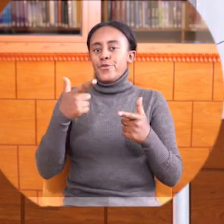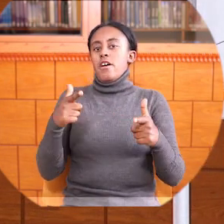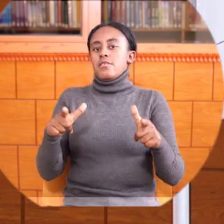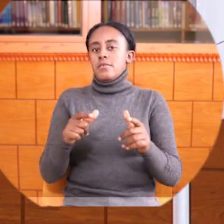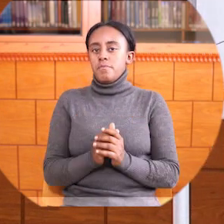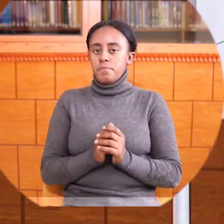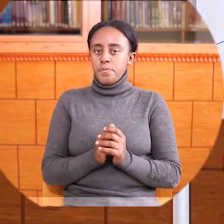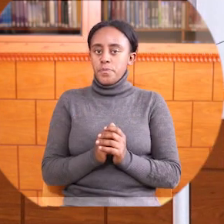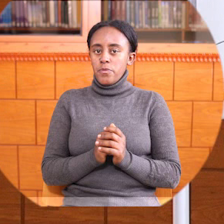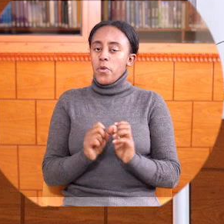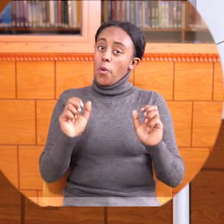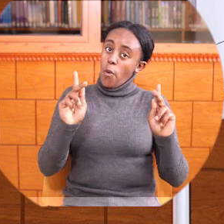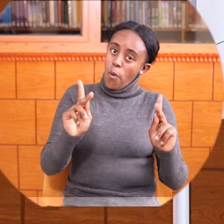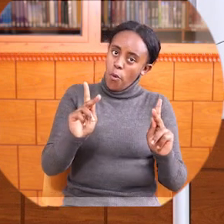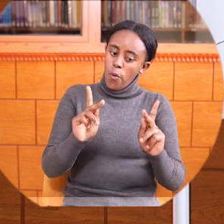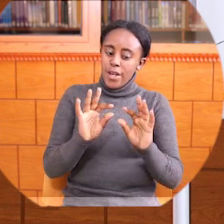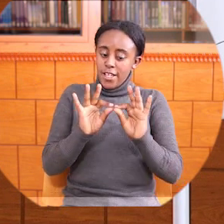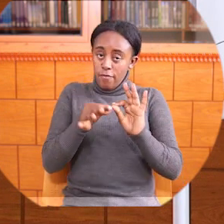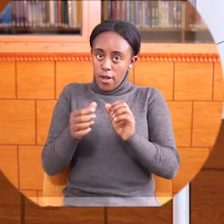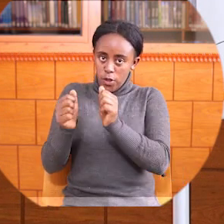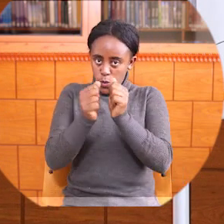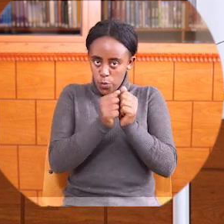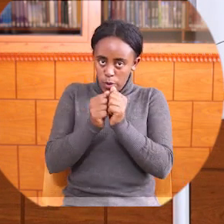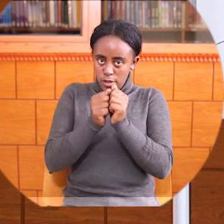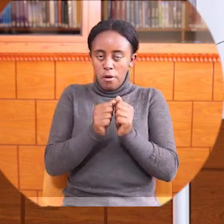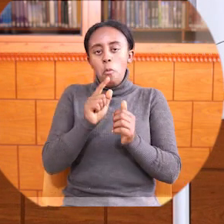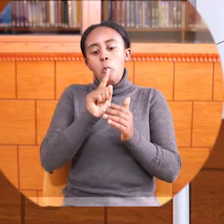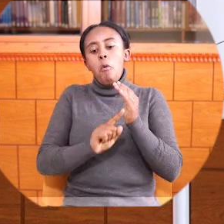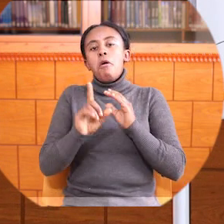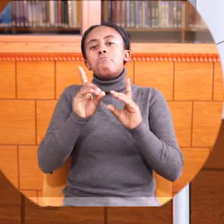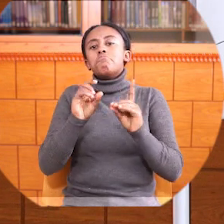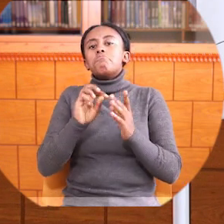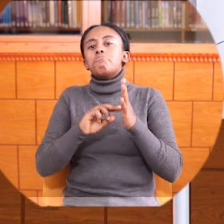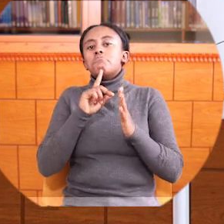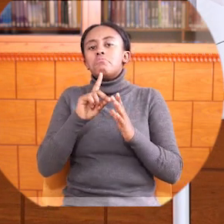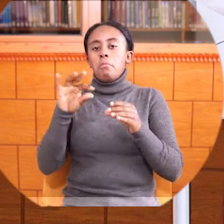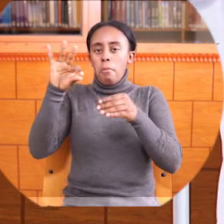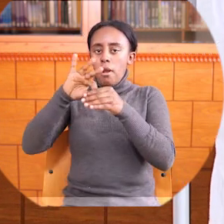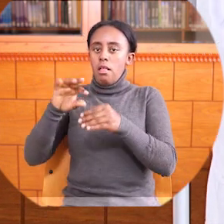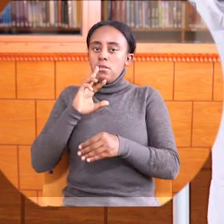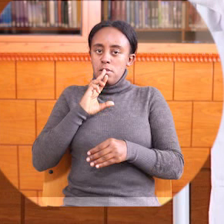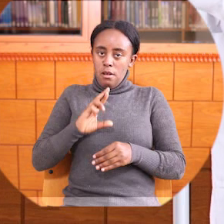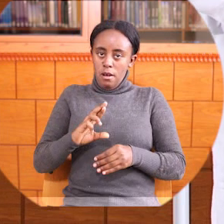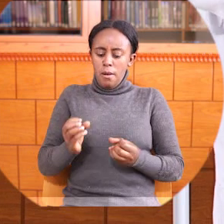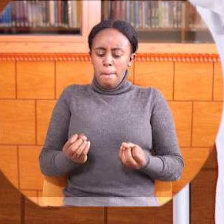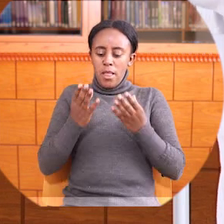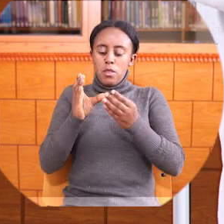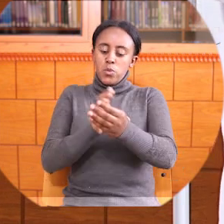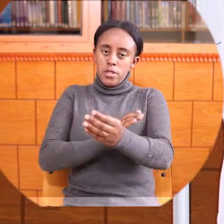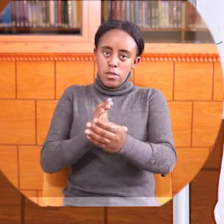Okay, let us define together what does mean plants. Plants are a